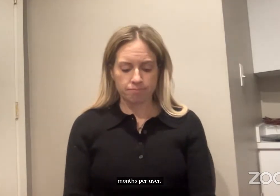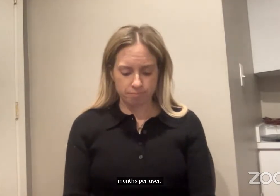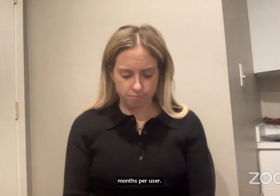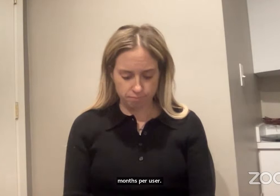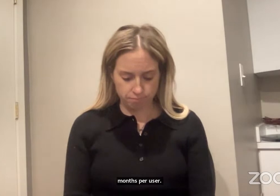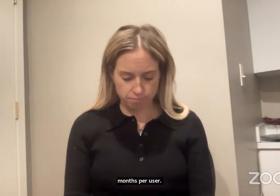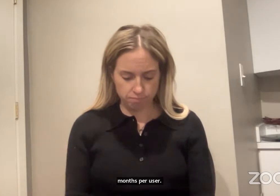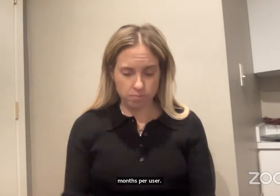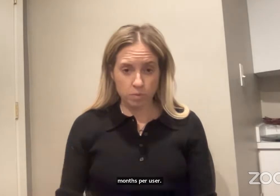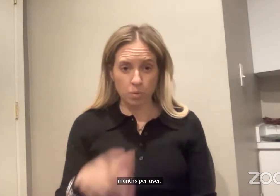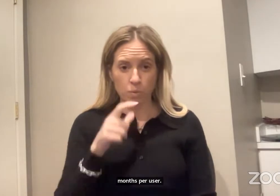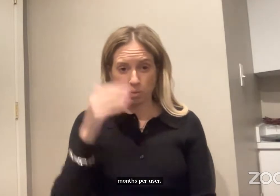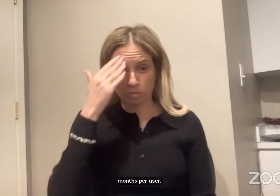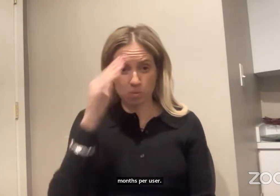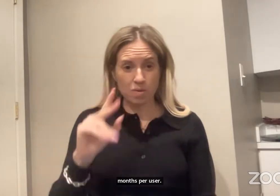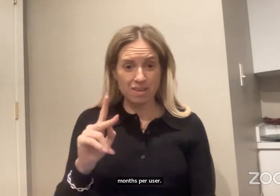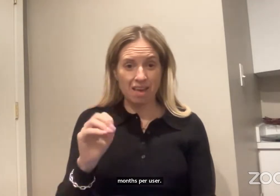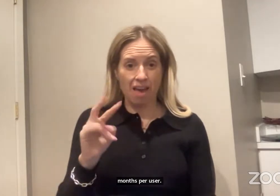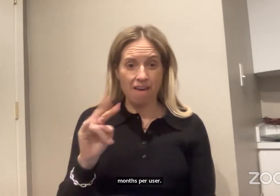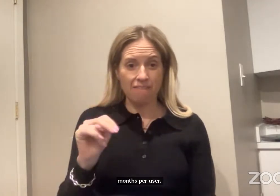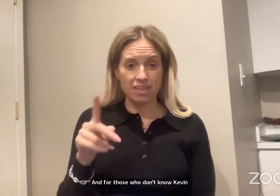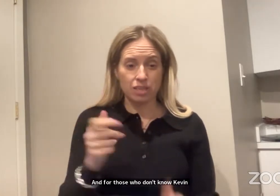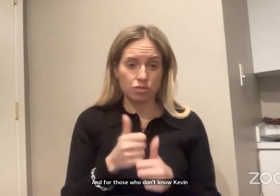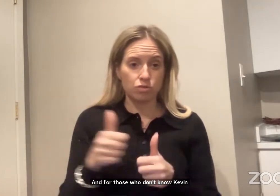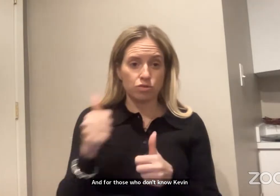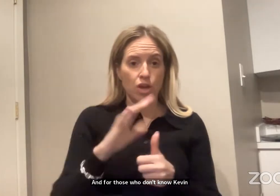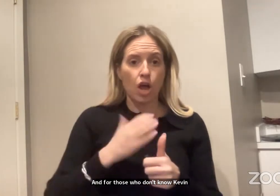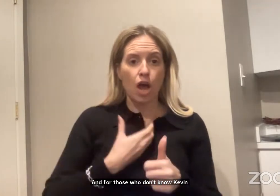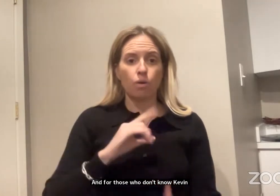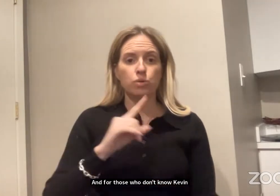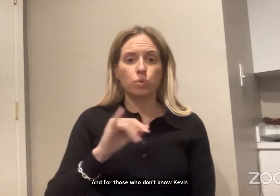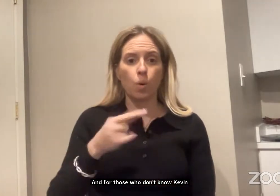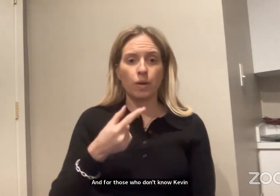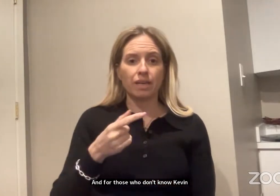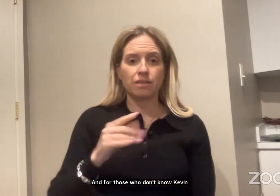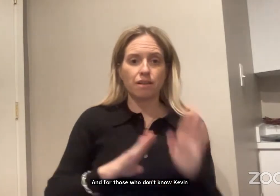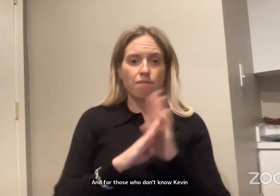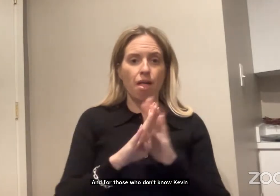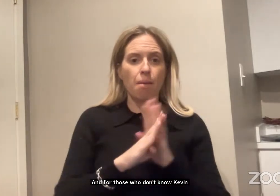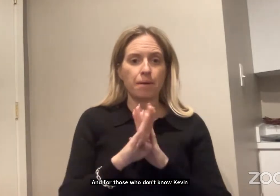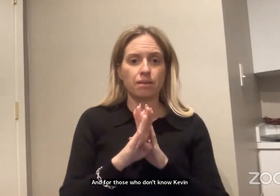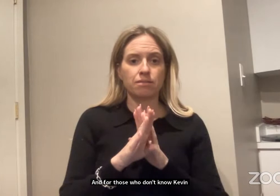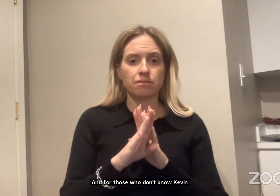And for those who don't know, Kevin Horgan is the chair of our Zoning and Development Committee.